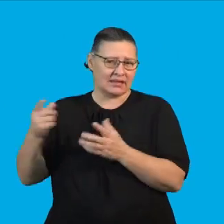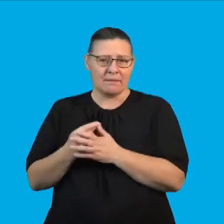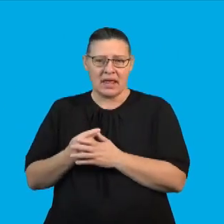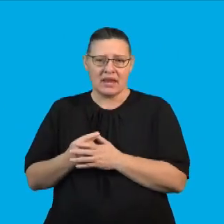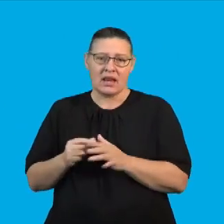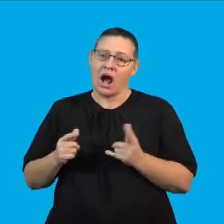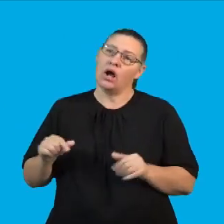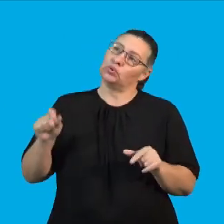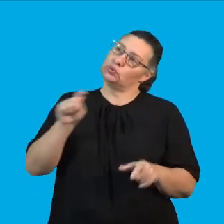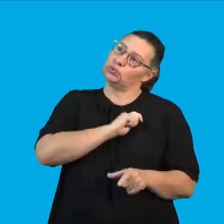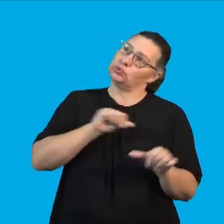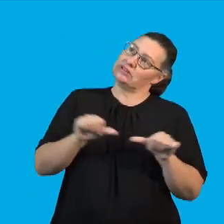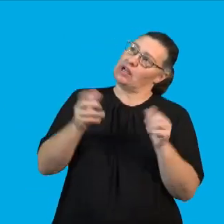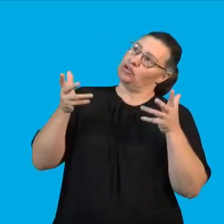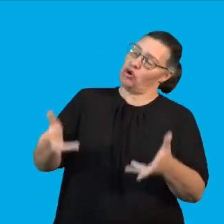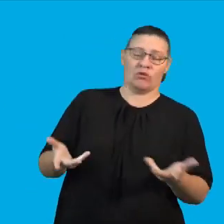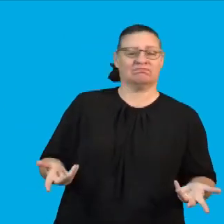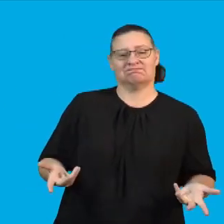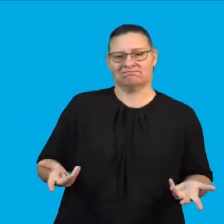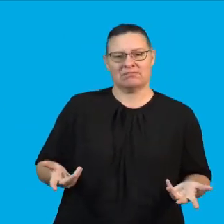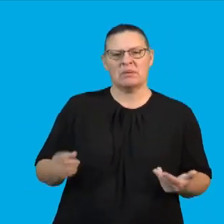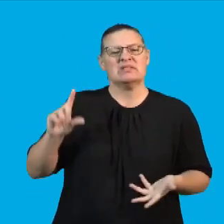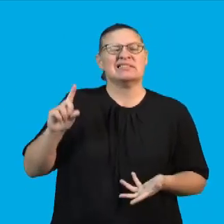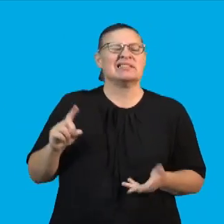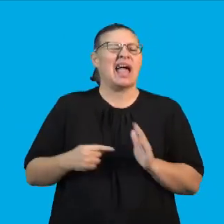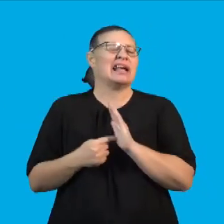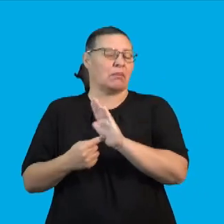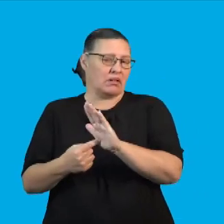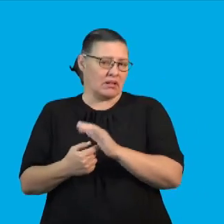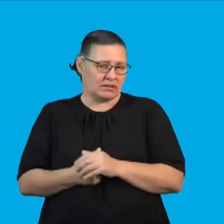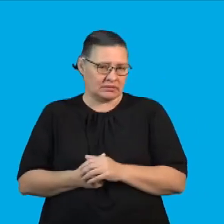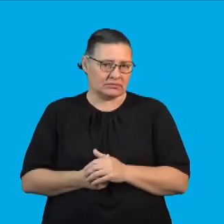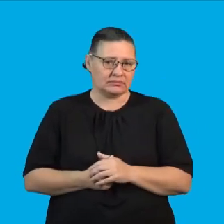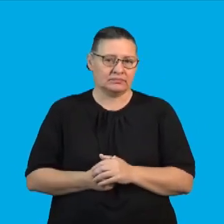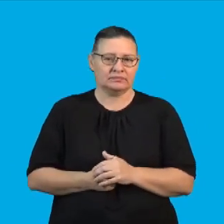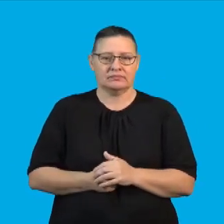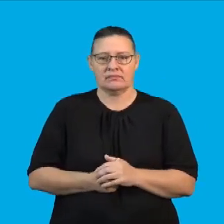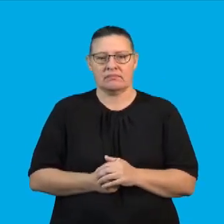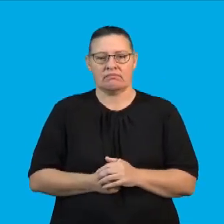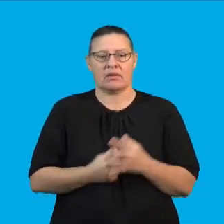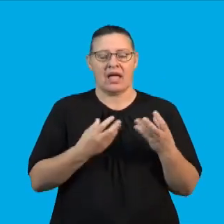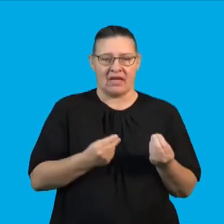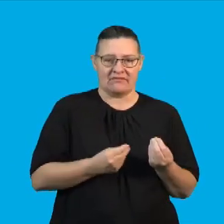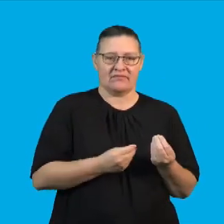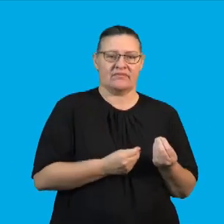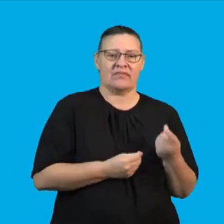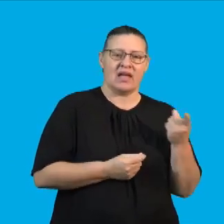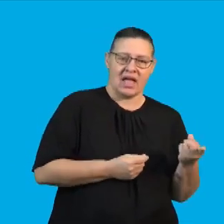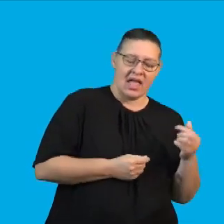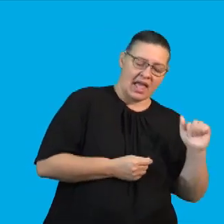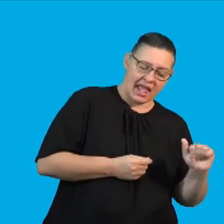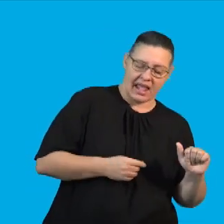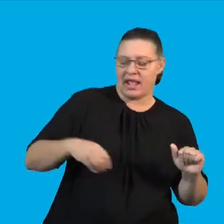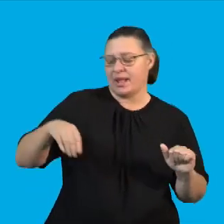scale. So actually, these are not the actual sizes of the hatchlings. But very crucial check, you've got your